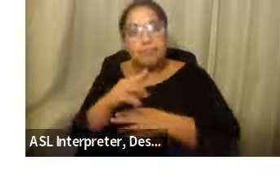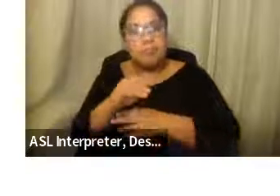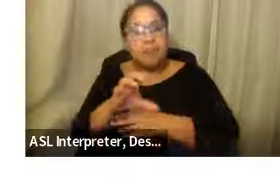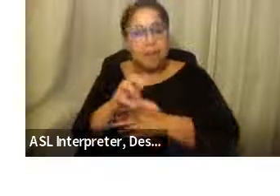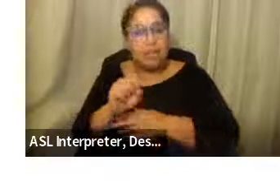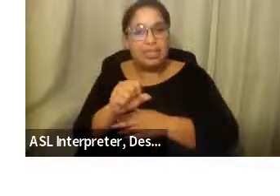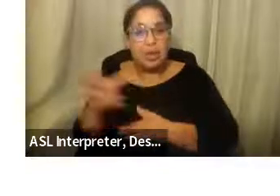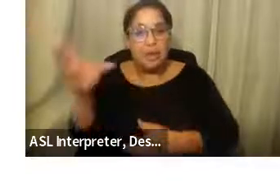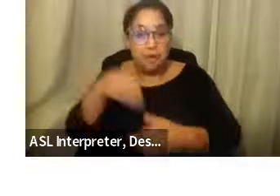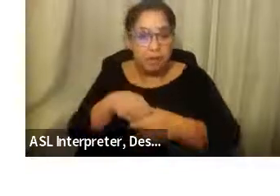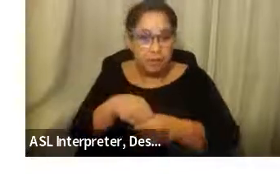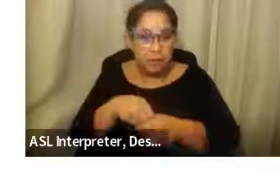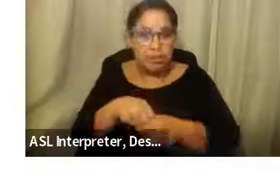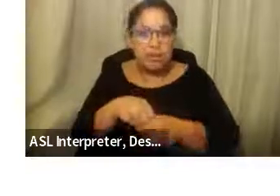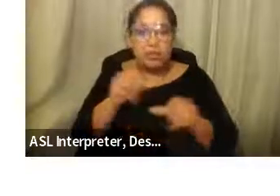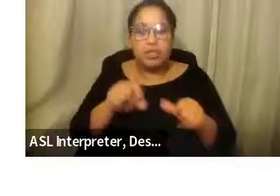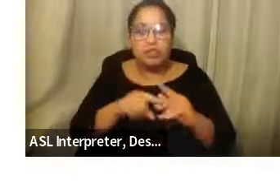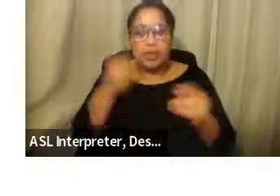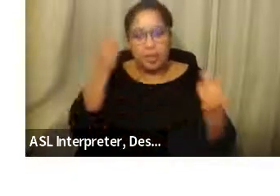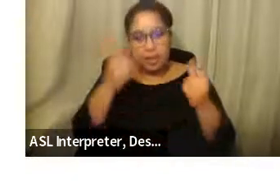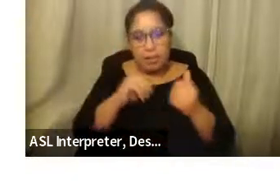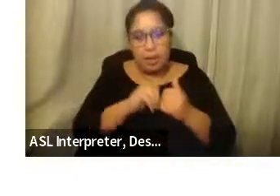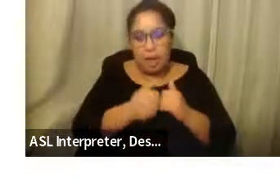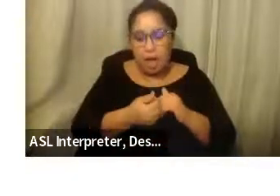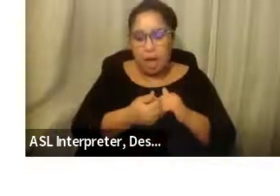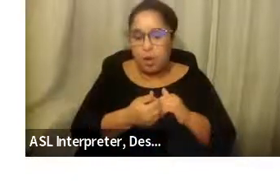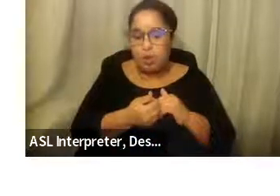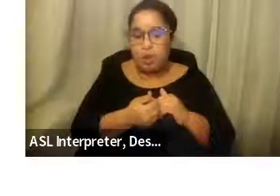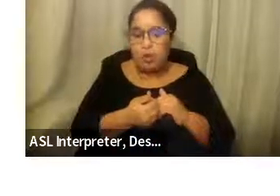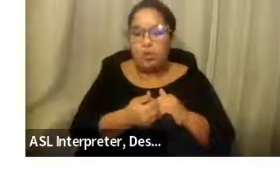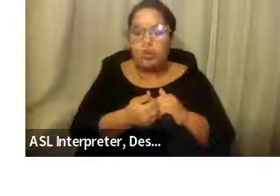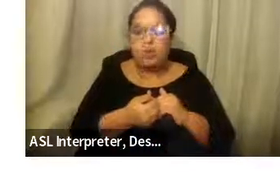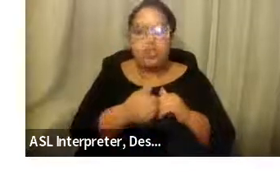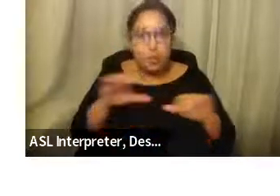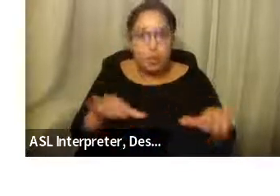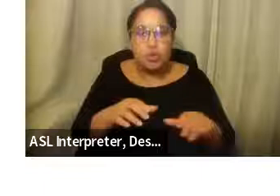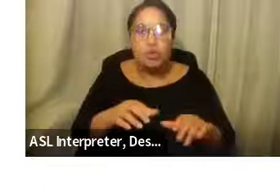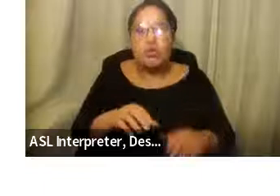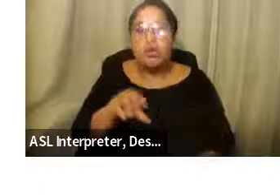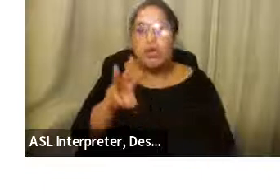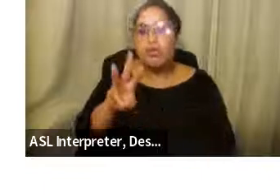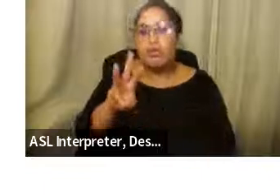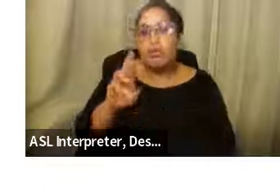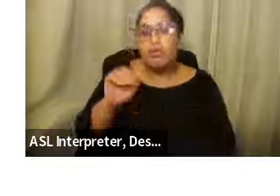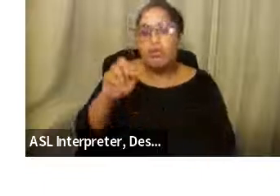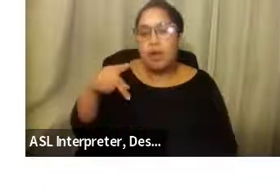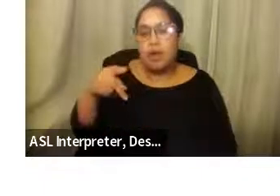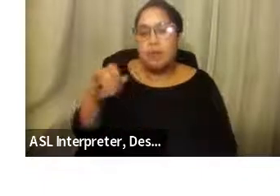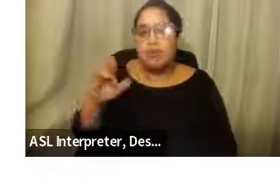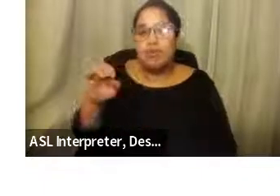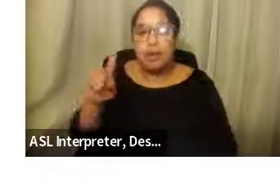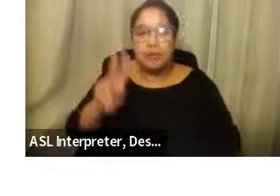paramedic, and then we can start thinking about how to do the wraparound case management and the intense